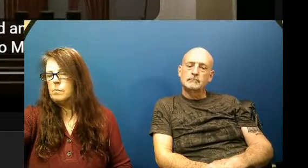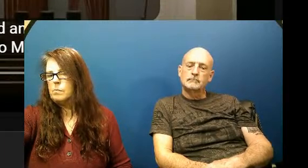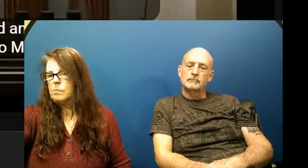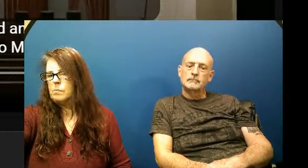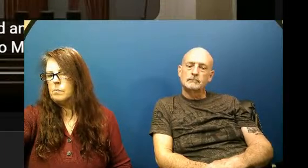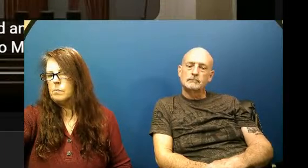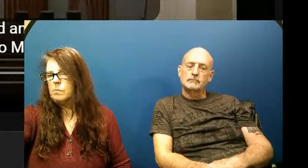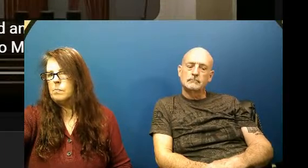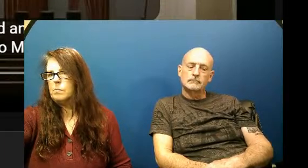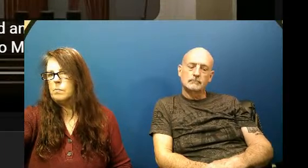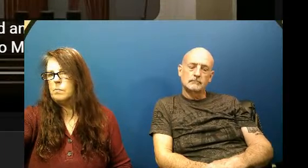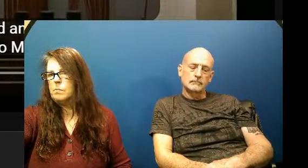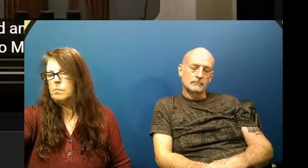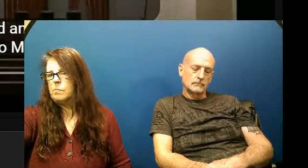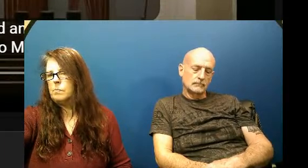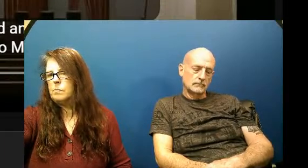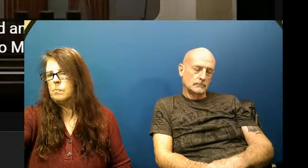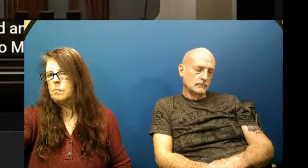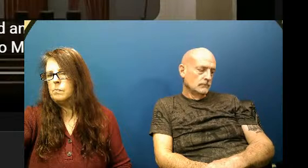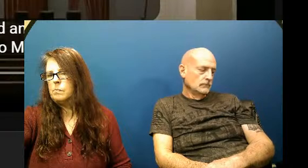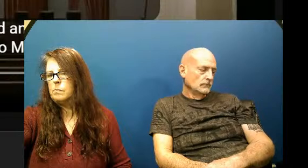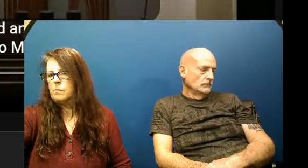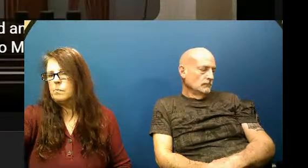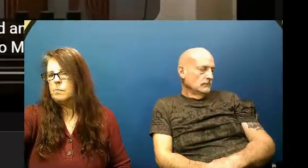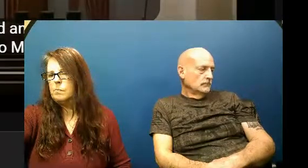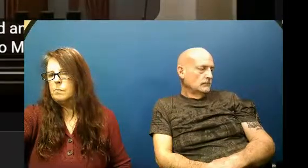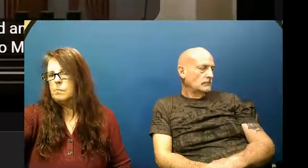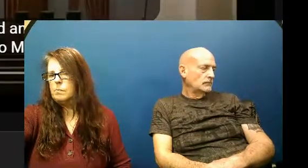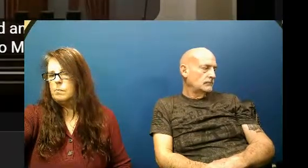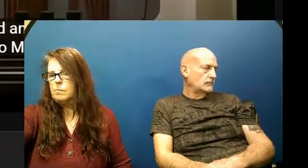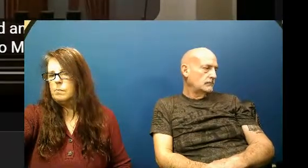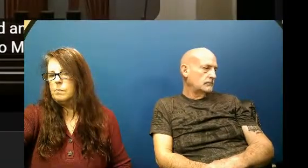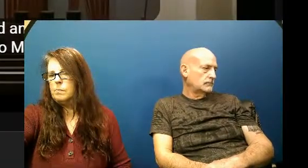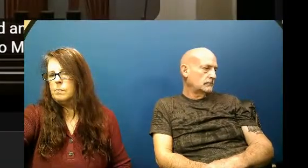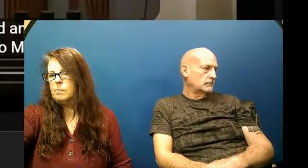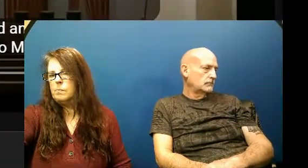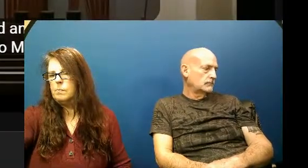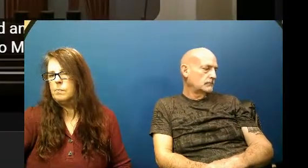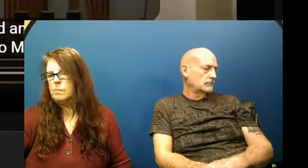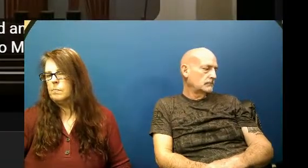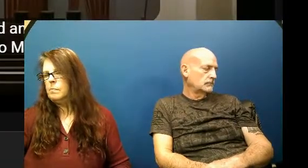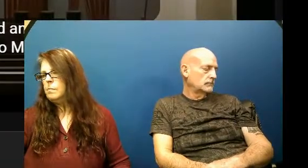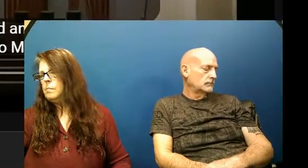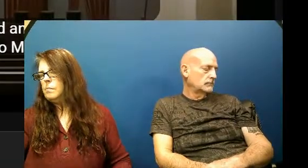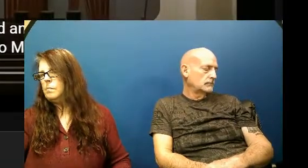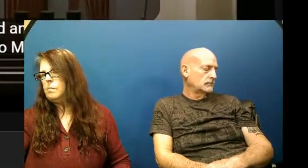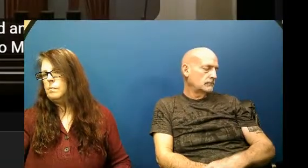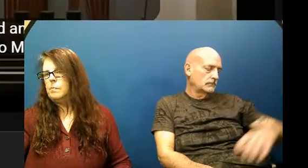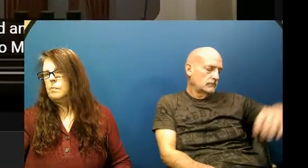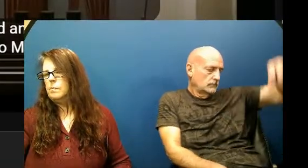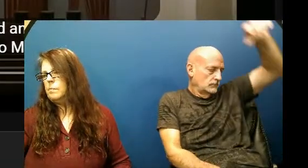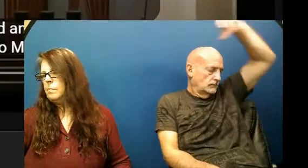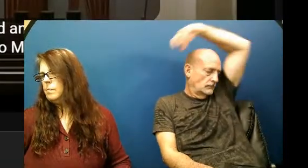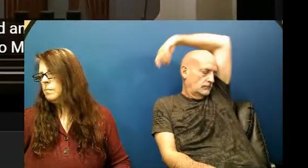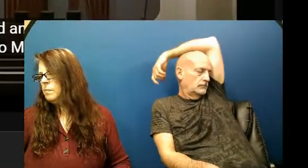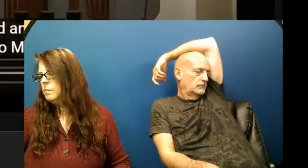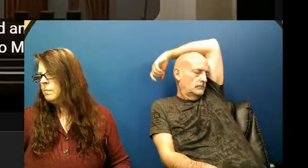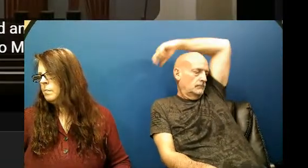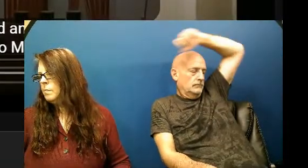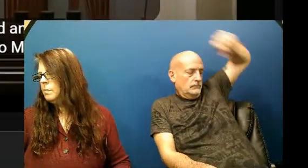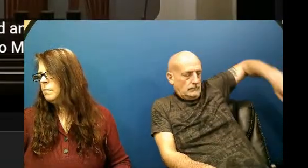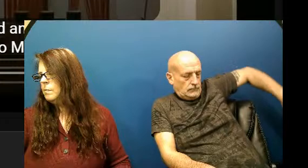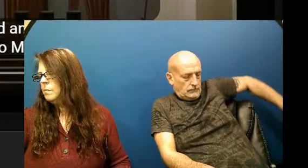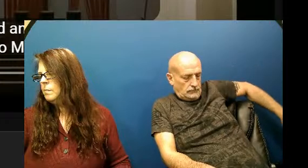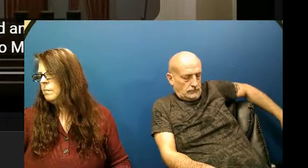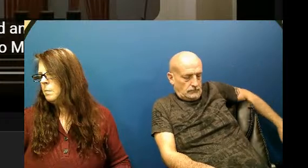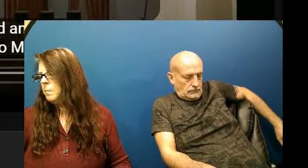as it was, who really want to keep receiving the Post, who really want to publish op-eds in the Post. Yep. would you have standing? Like, what kind of a claim would you be